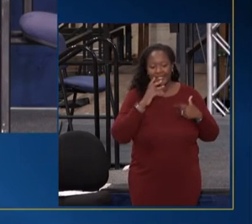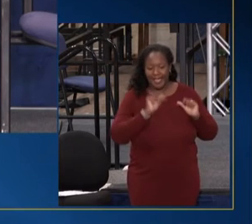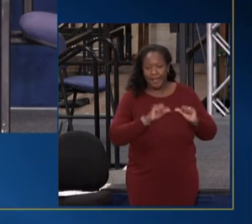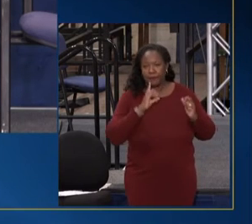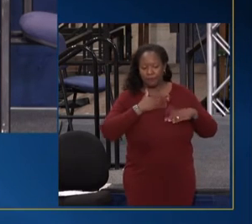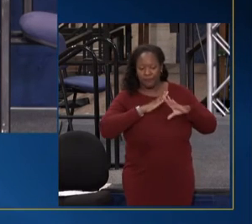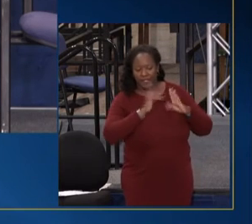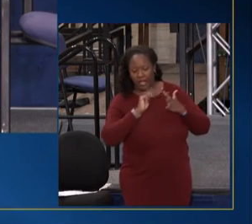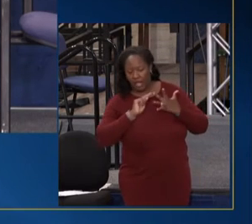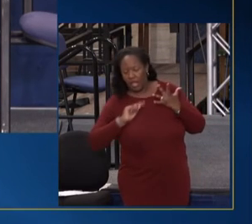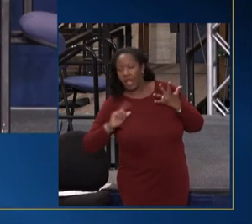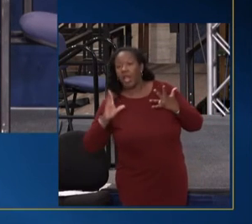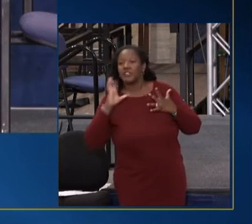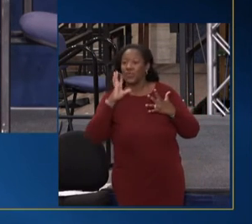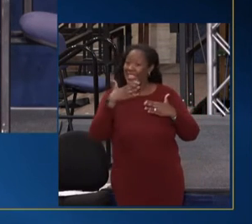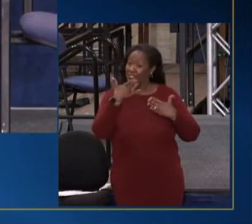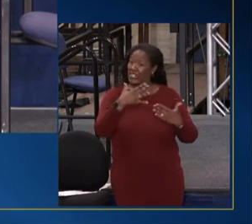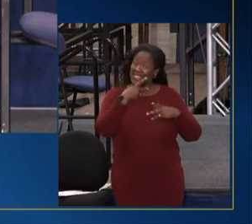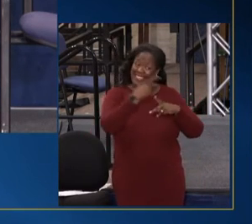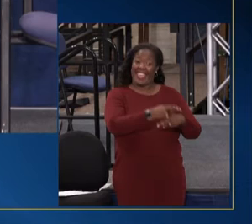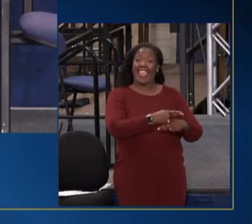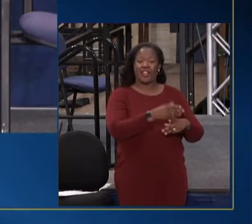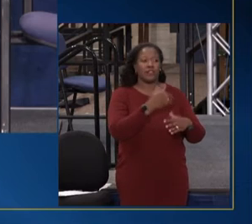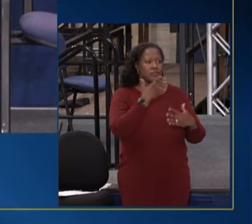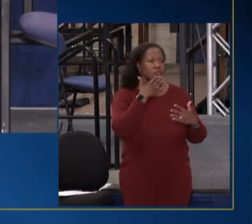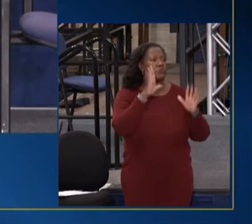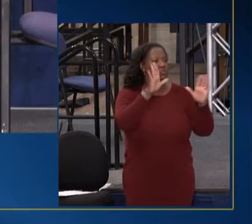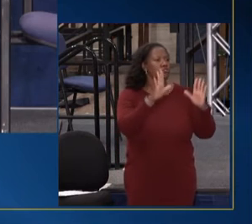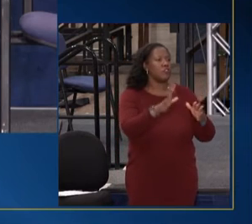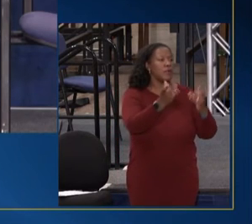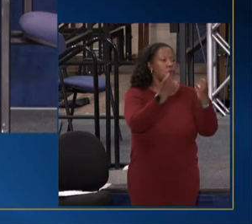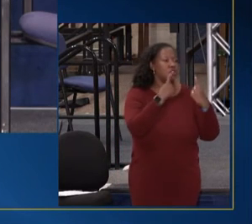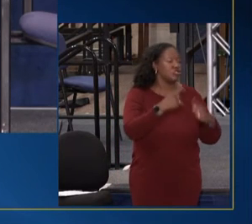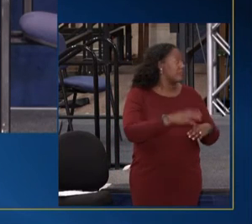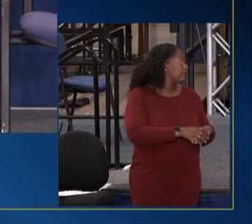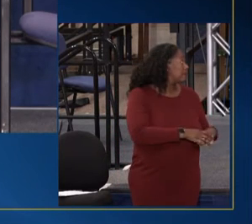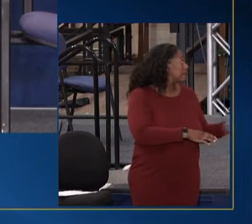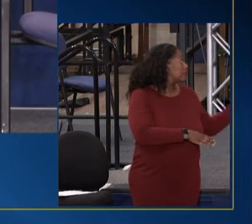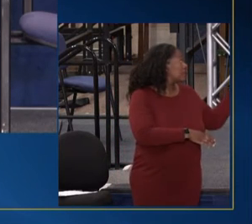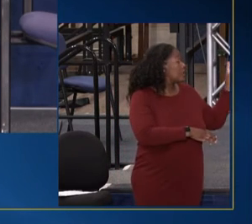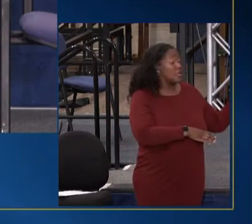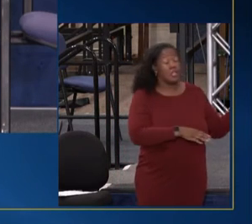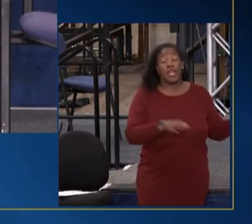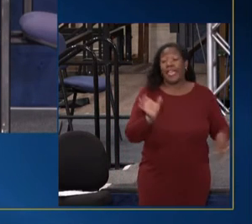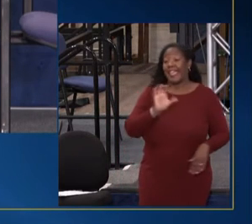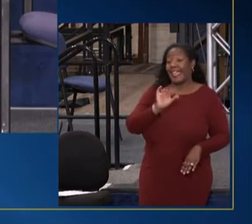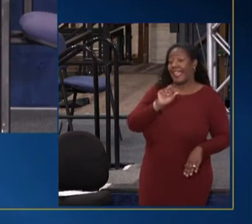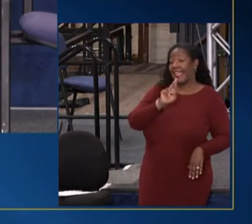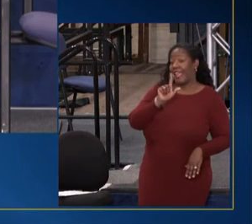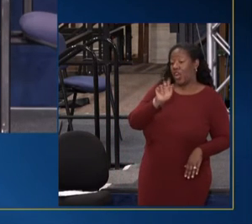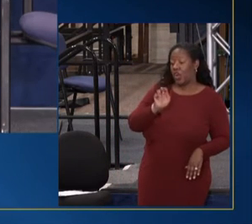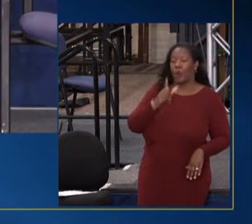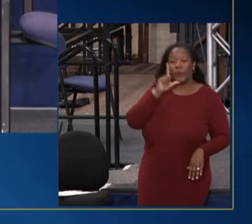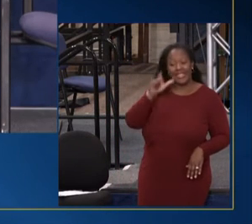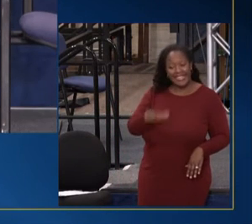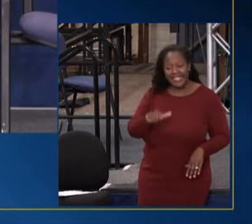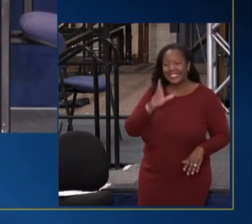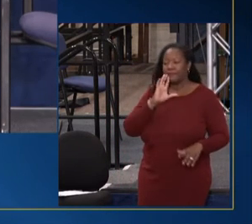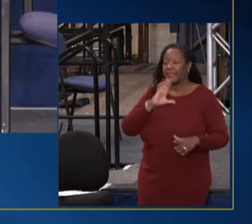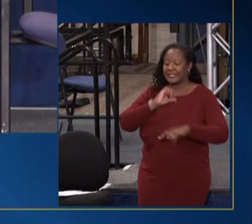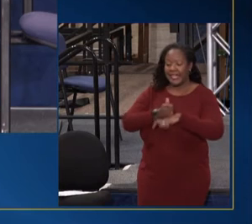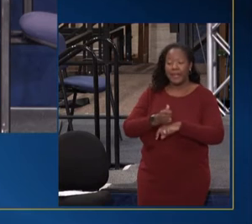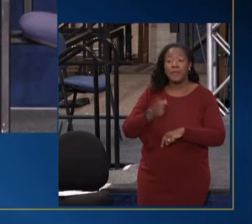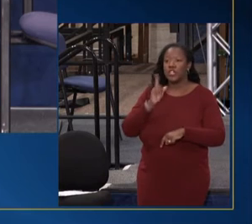it gives good care to people. So thanks for the question. And we need to be in a place where it doesn't take another virus to get those